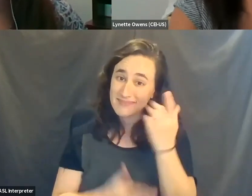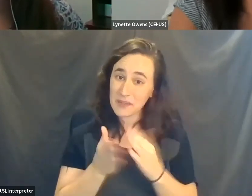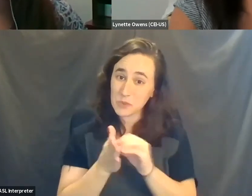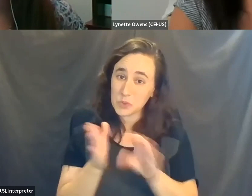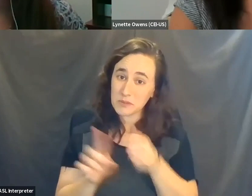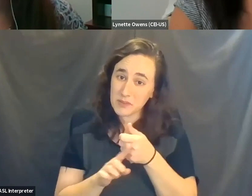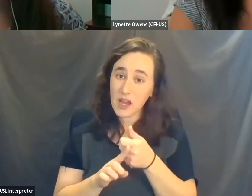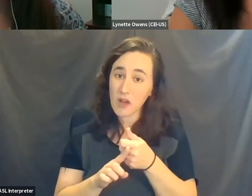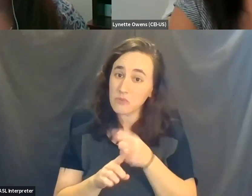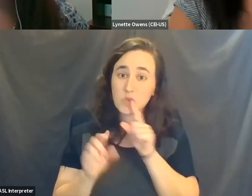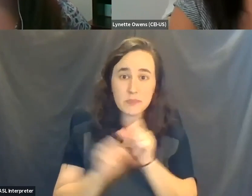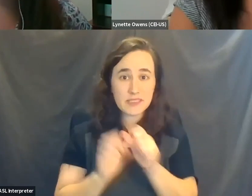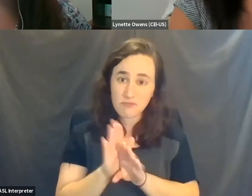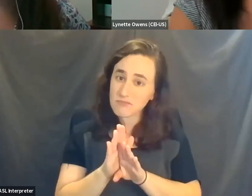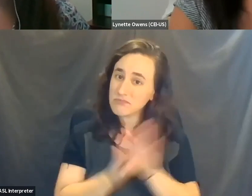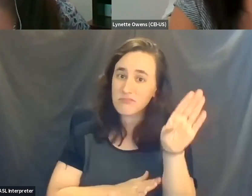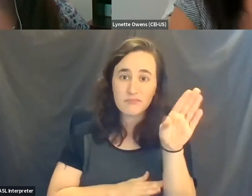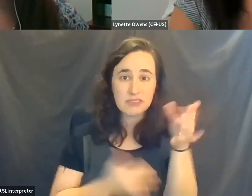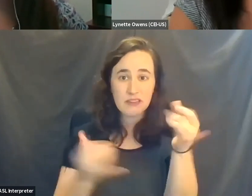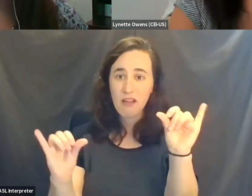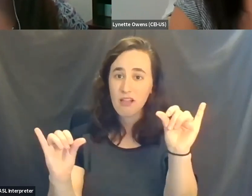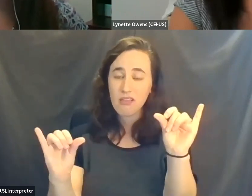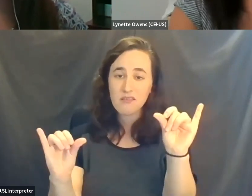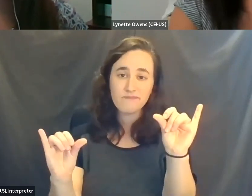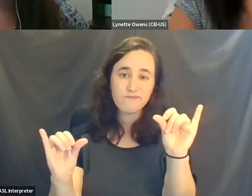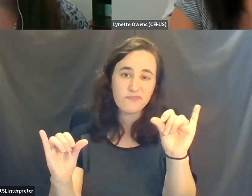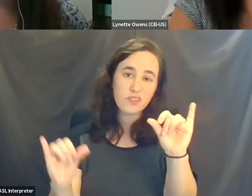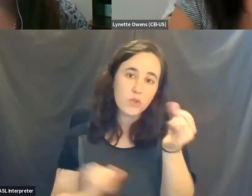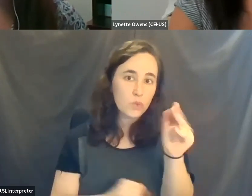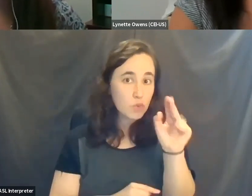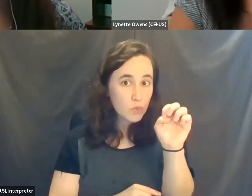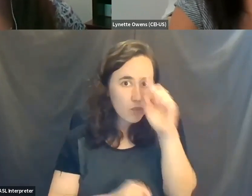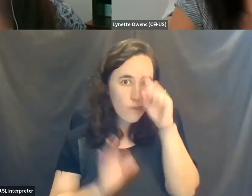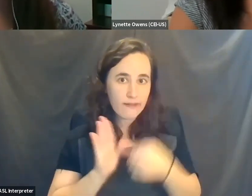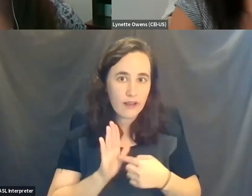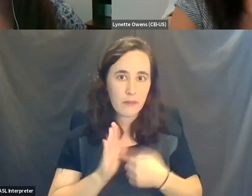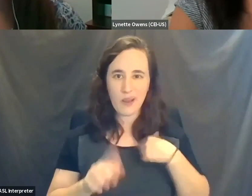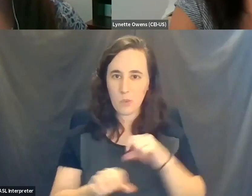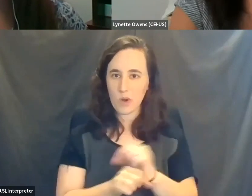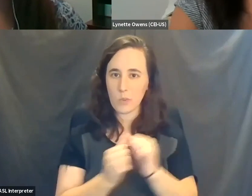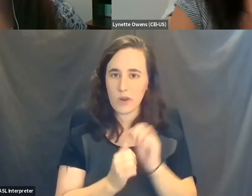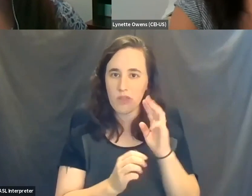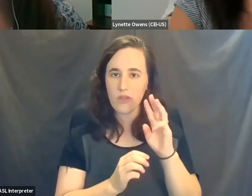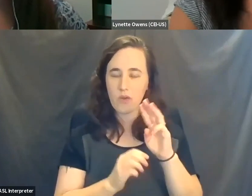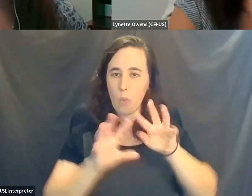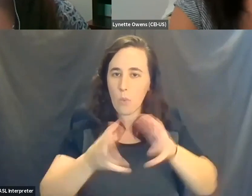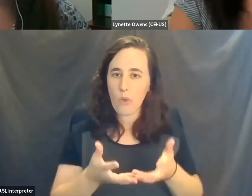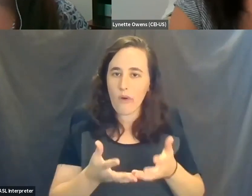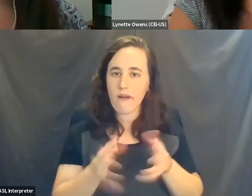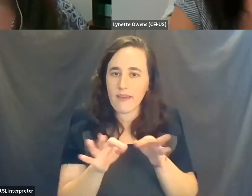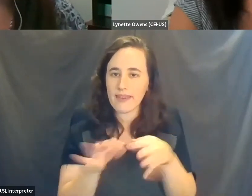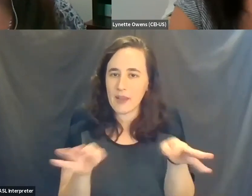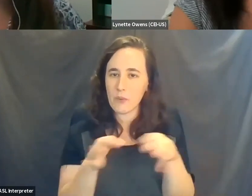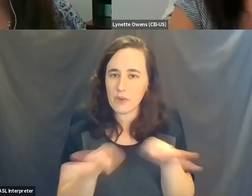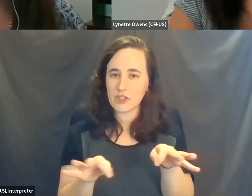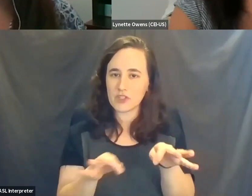ways. Towards the end of the year in June, I worked with the World Language Department to do sort of like